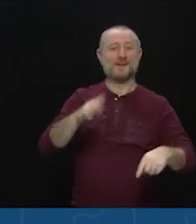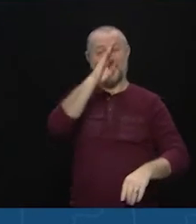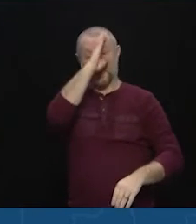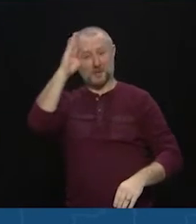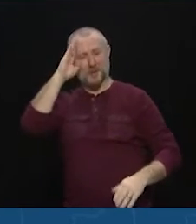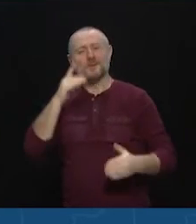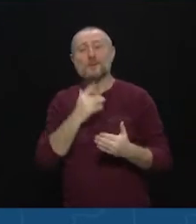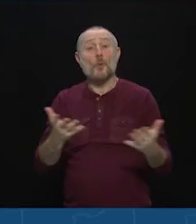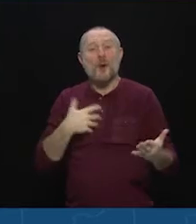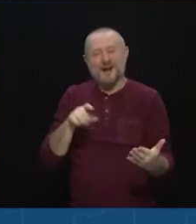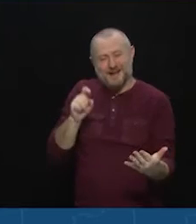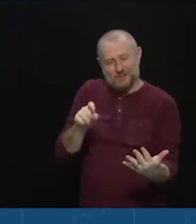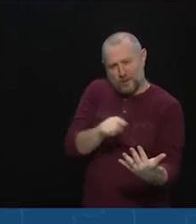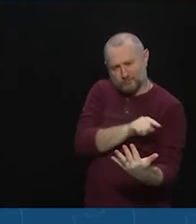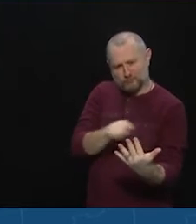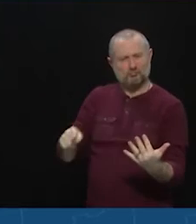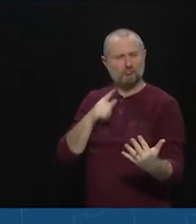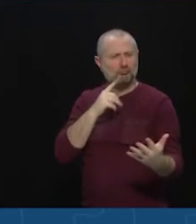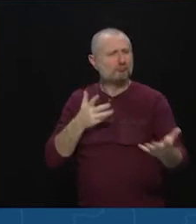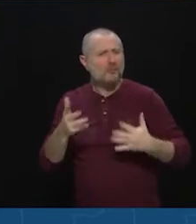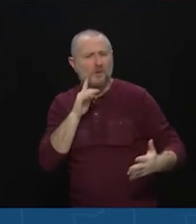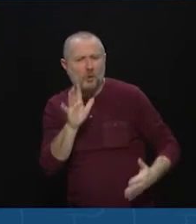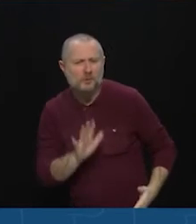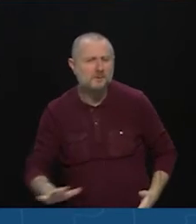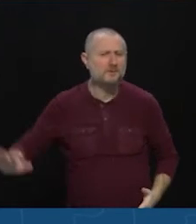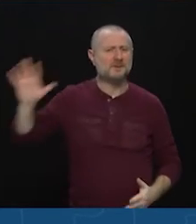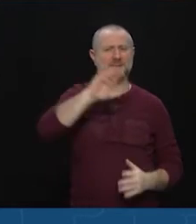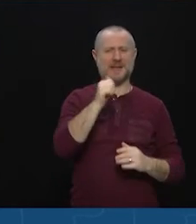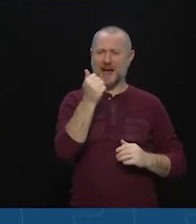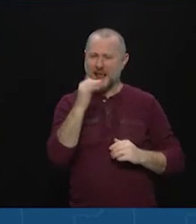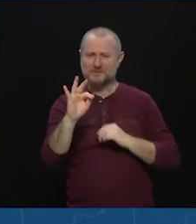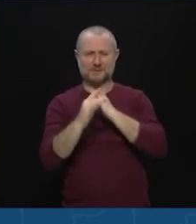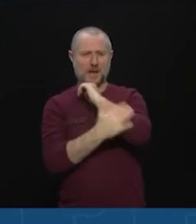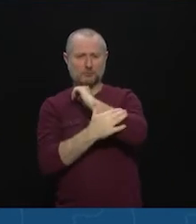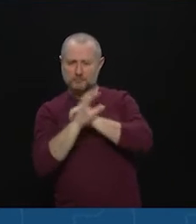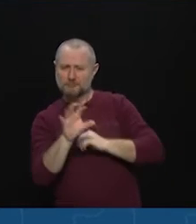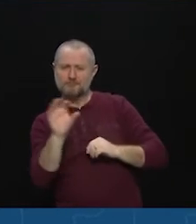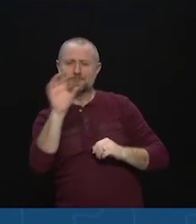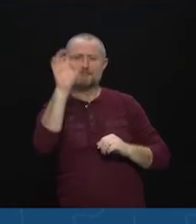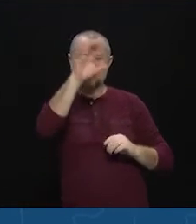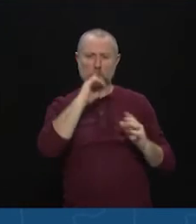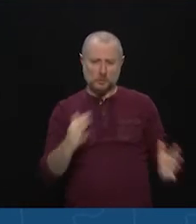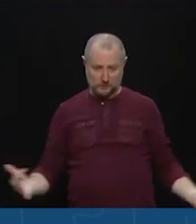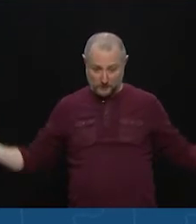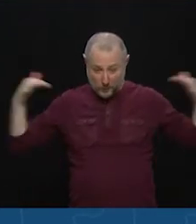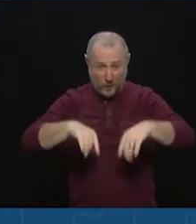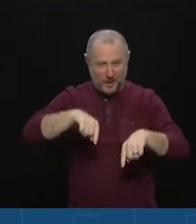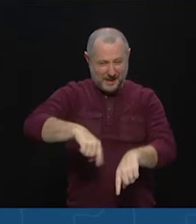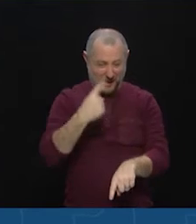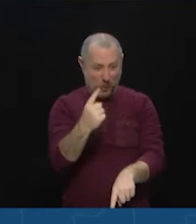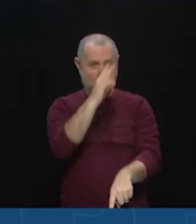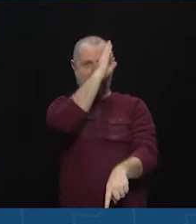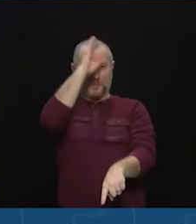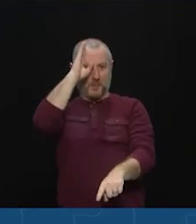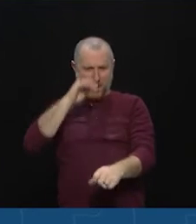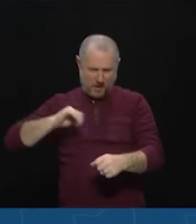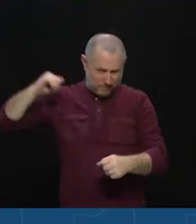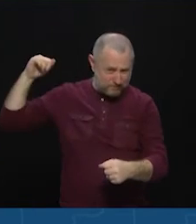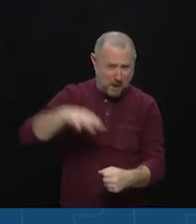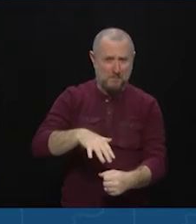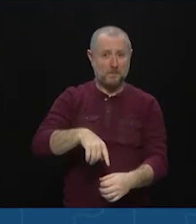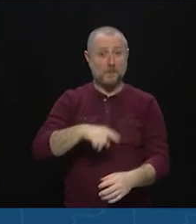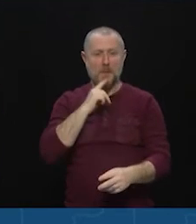our 19-county region's only academic medical center, allowing us to treat anyone who walks through our